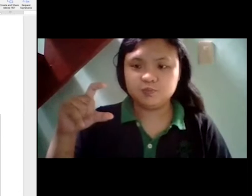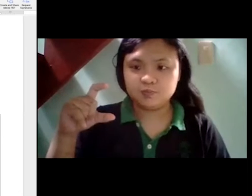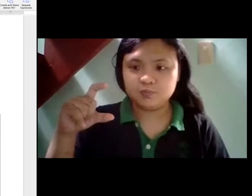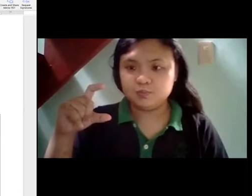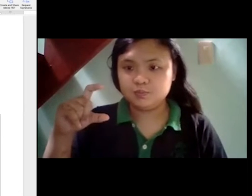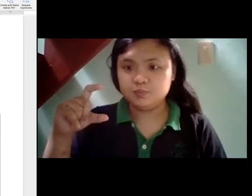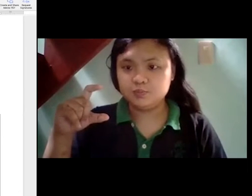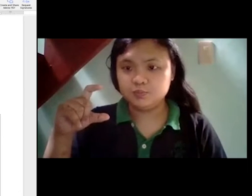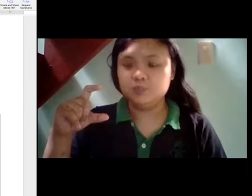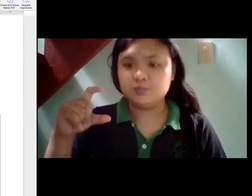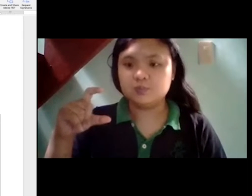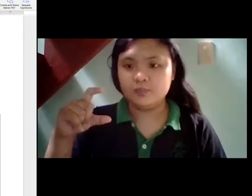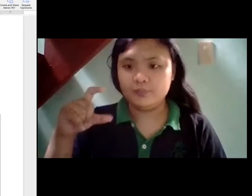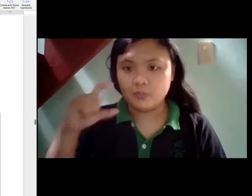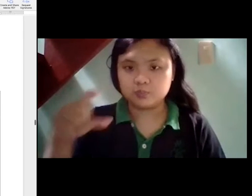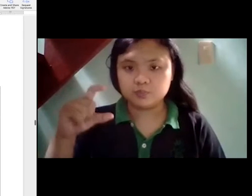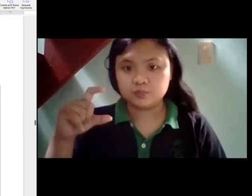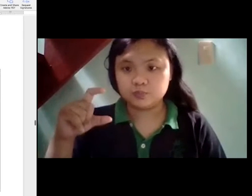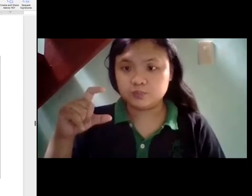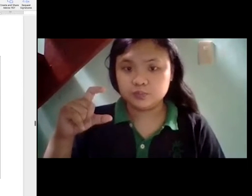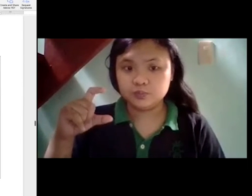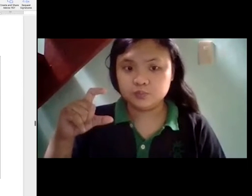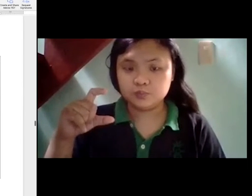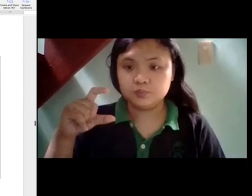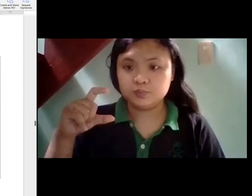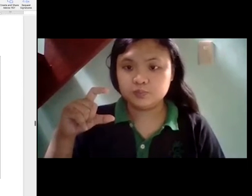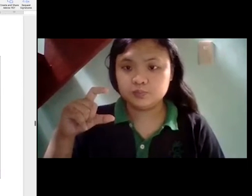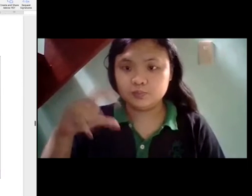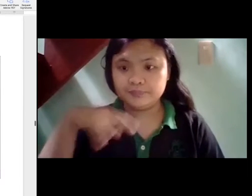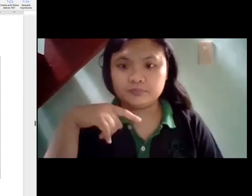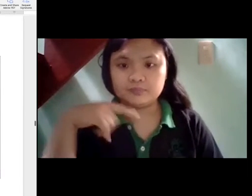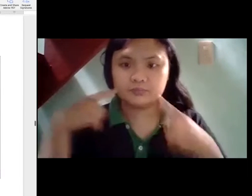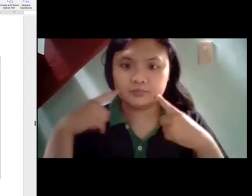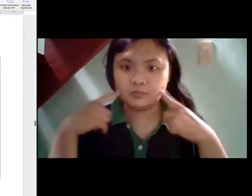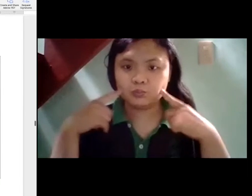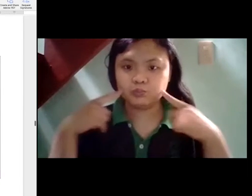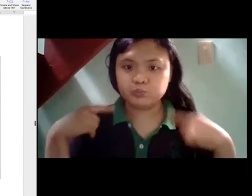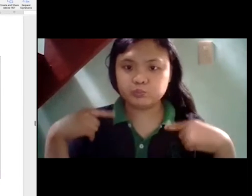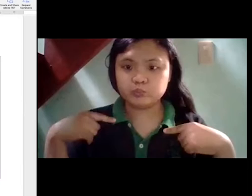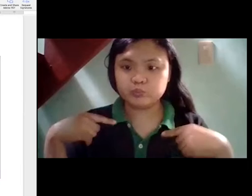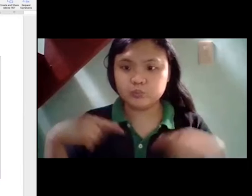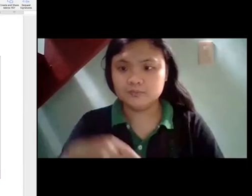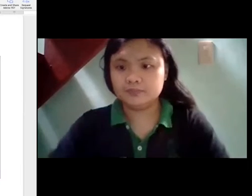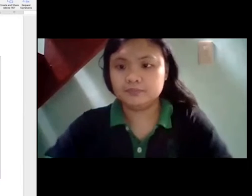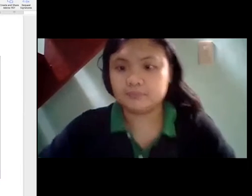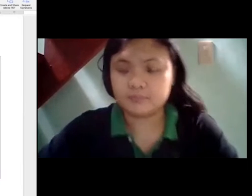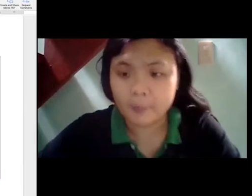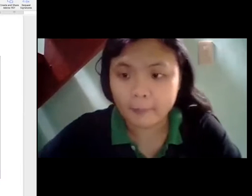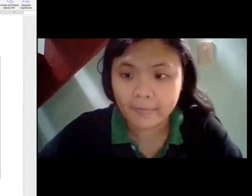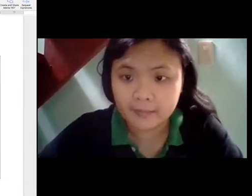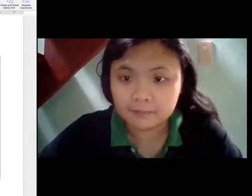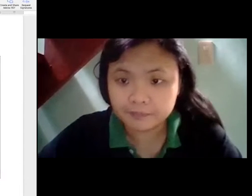Shak because he was off. And also the facial expression, thick, dirty,